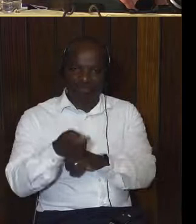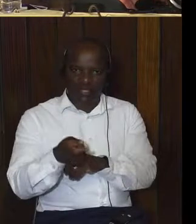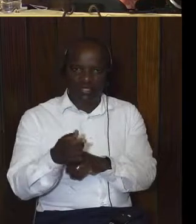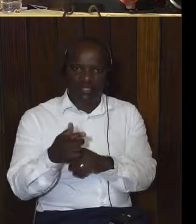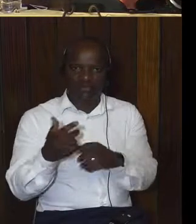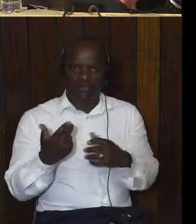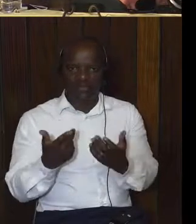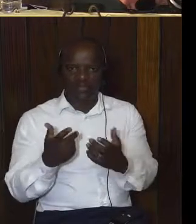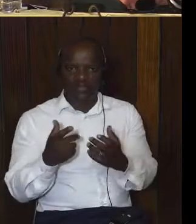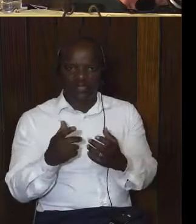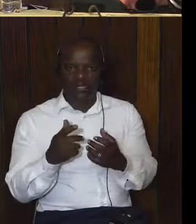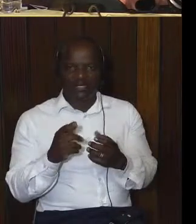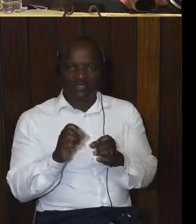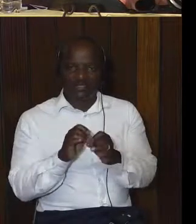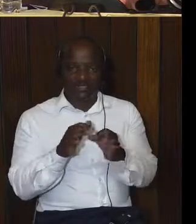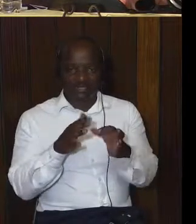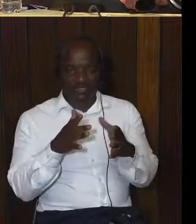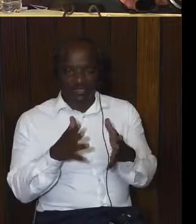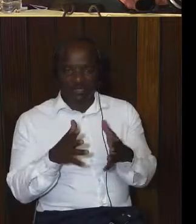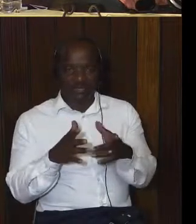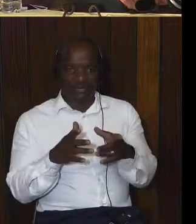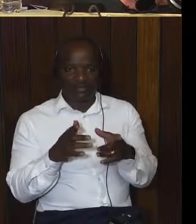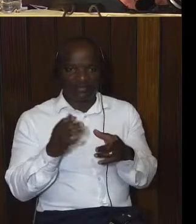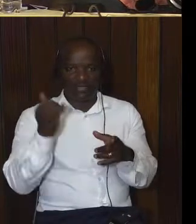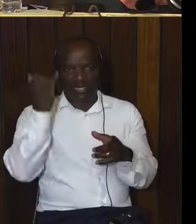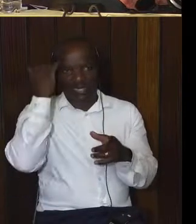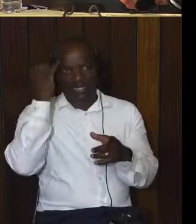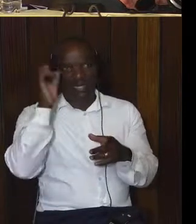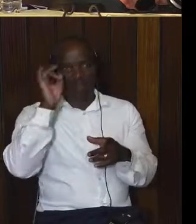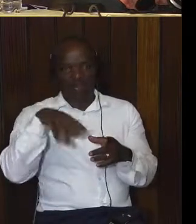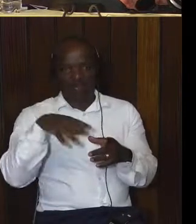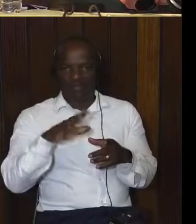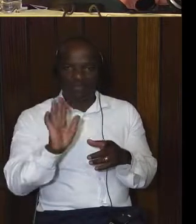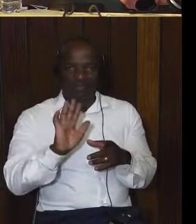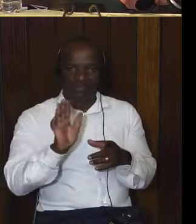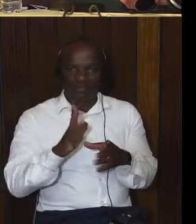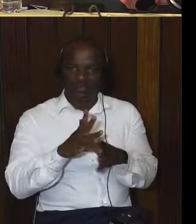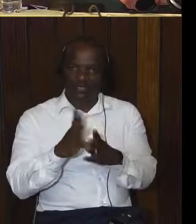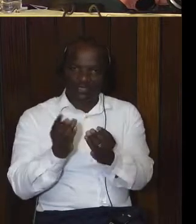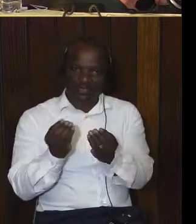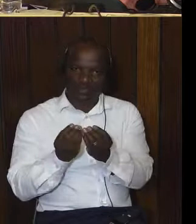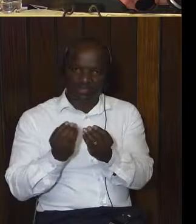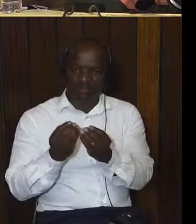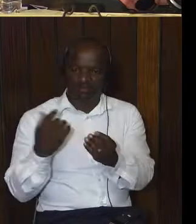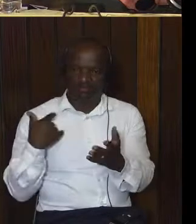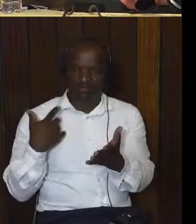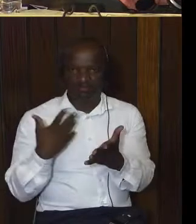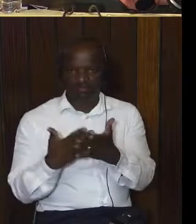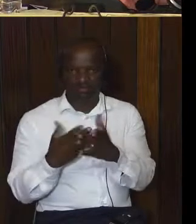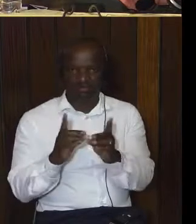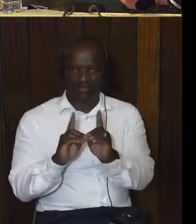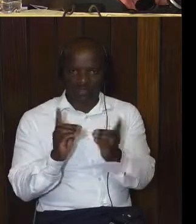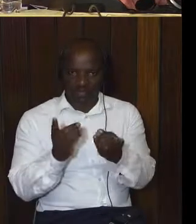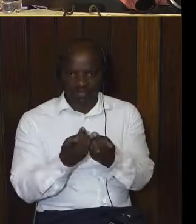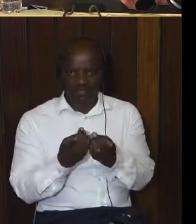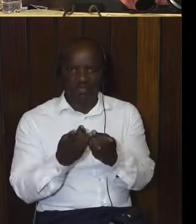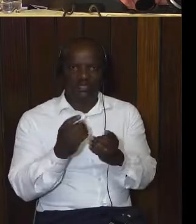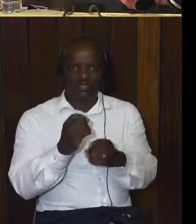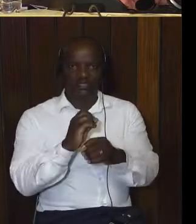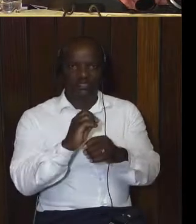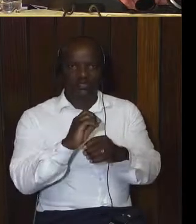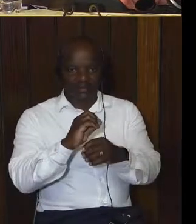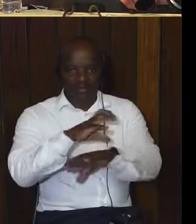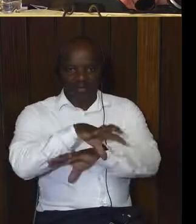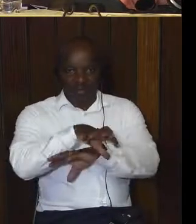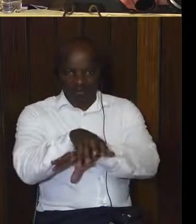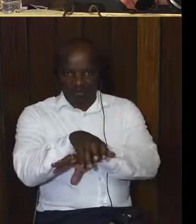sprang out of the dark. It is something that we were already engaging with the department and the Provincial Treasury,